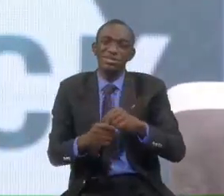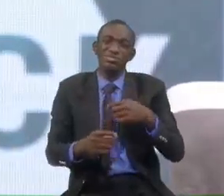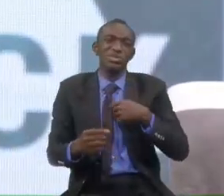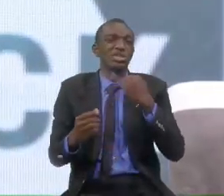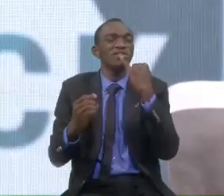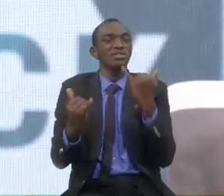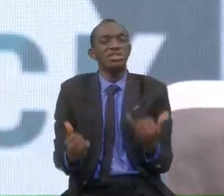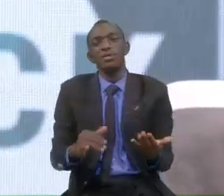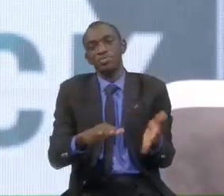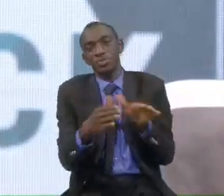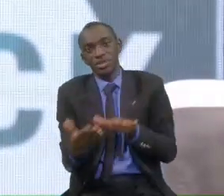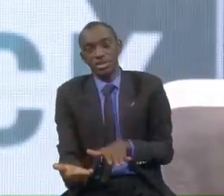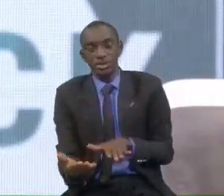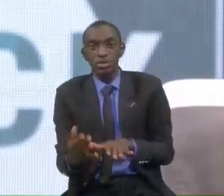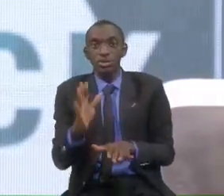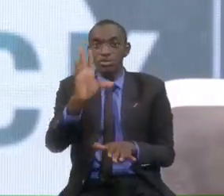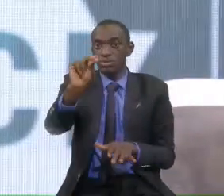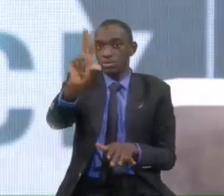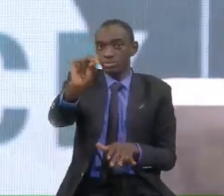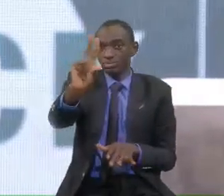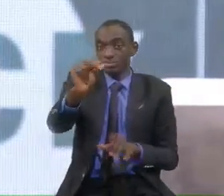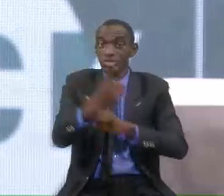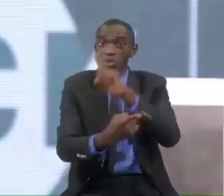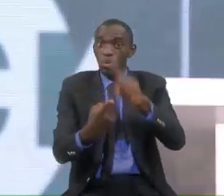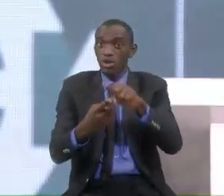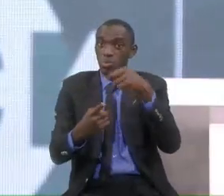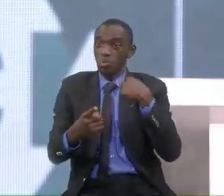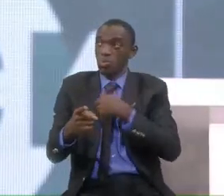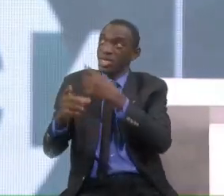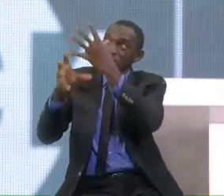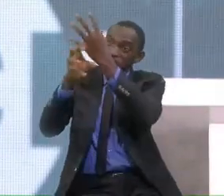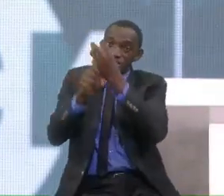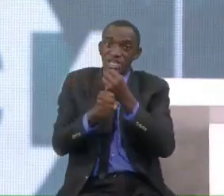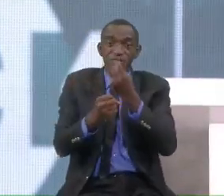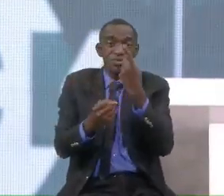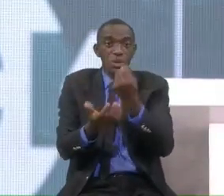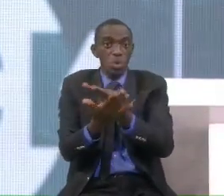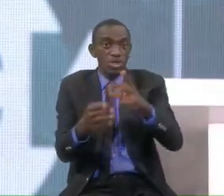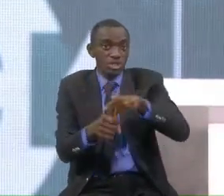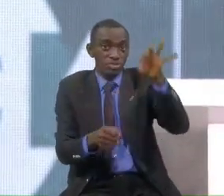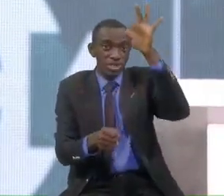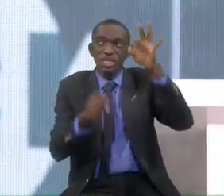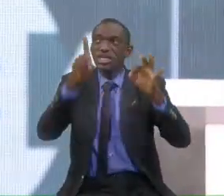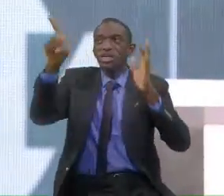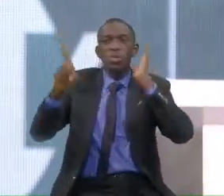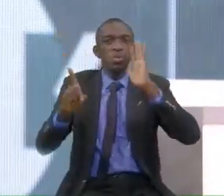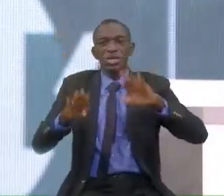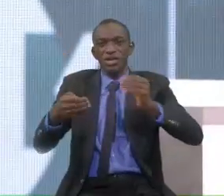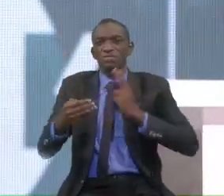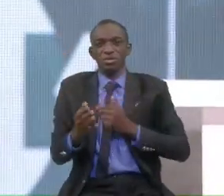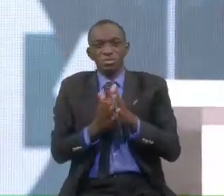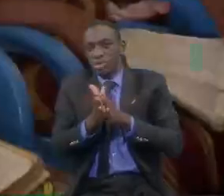we receive the Holy Spirit, is the quickening spirit, it will quicken you